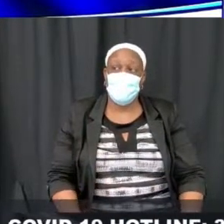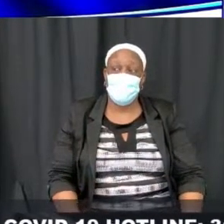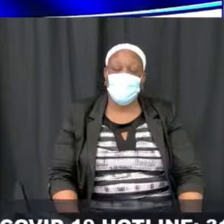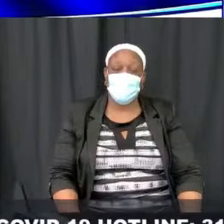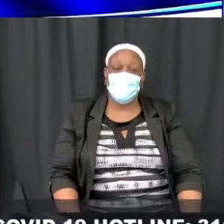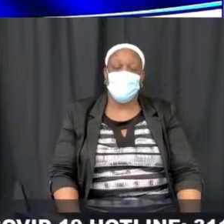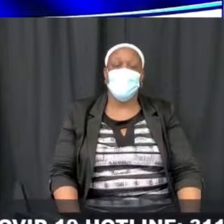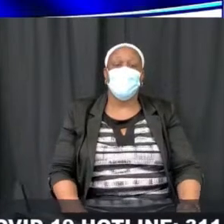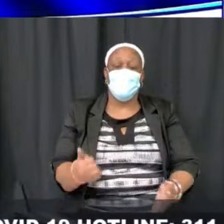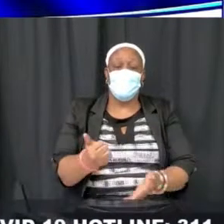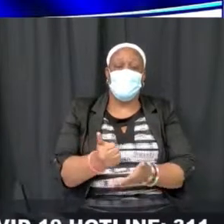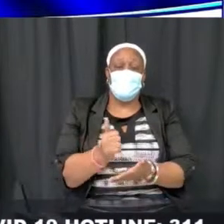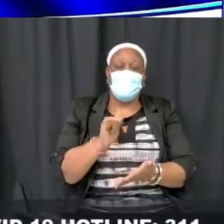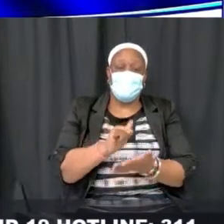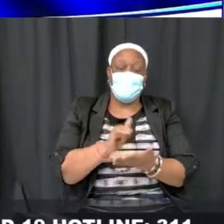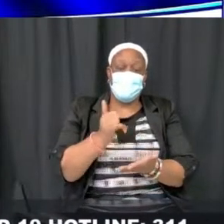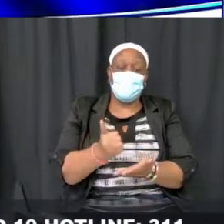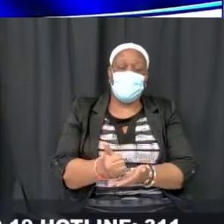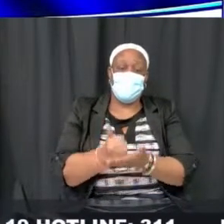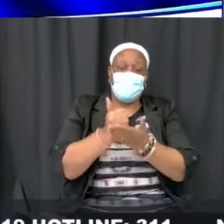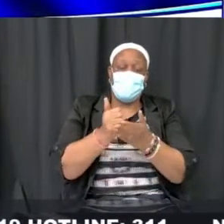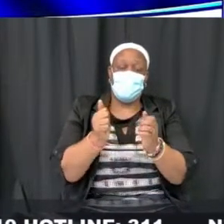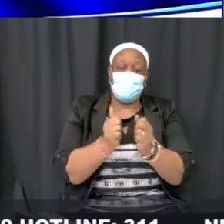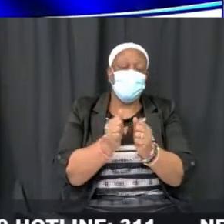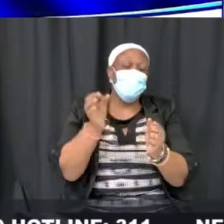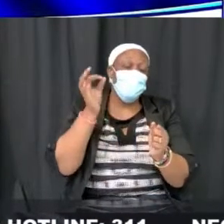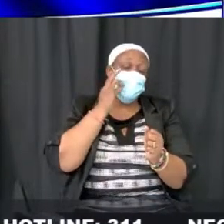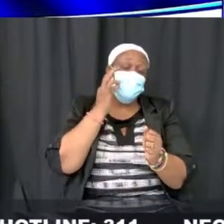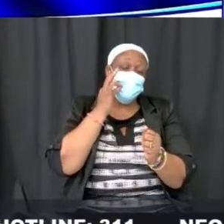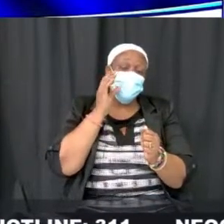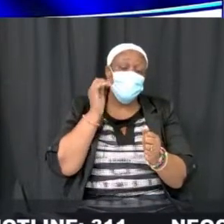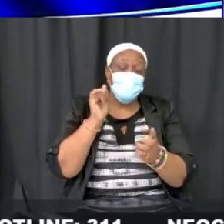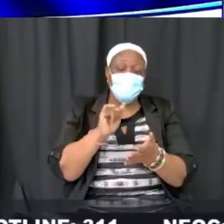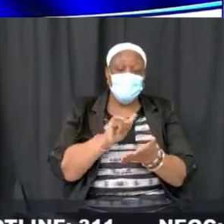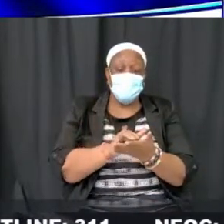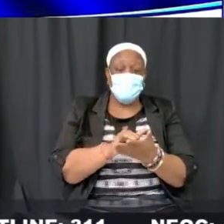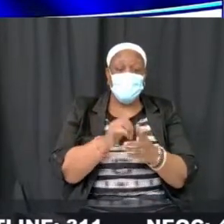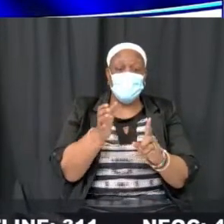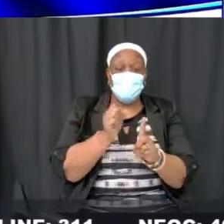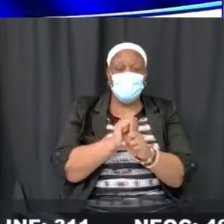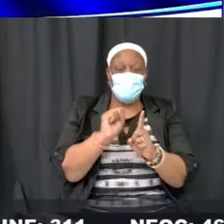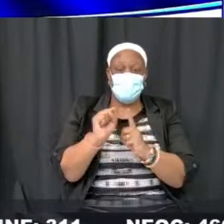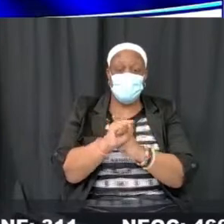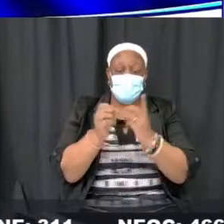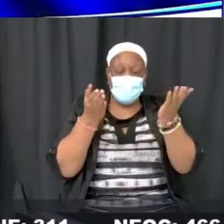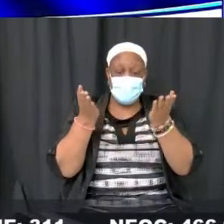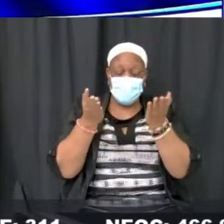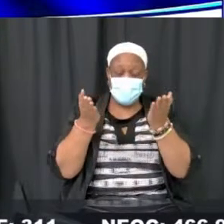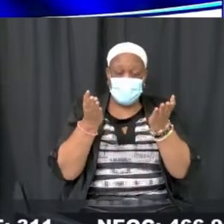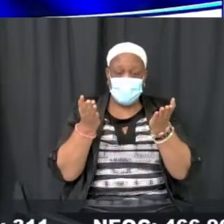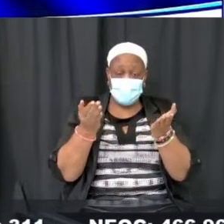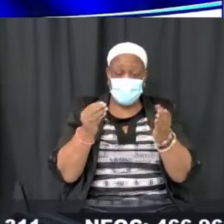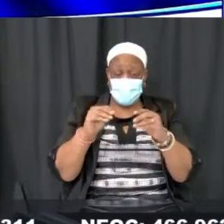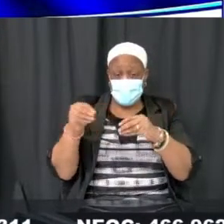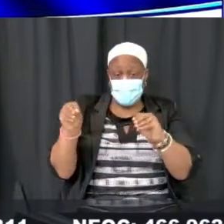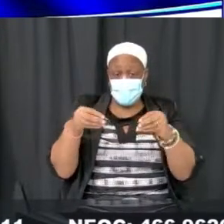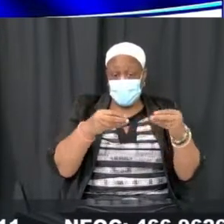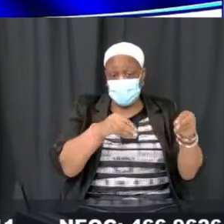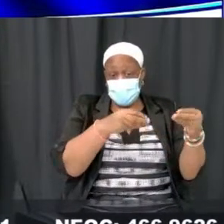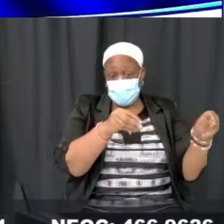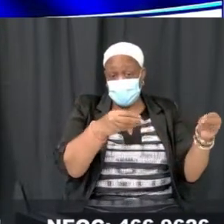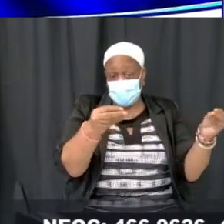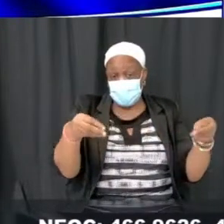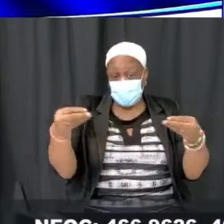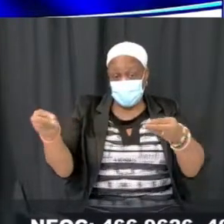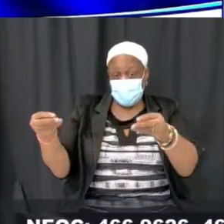in place. So P.S. Lewis has been placed on high alert with this and in this regard.